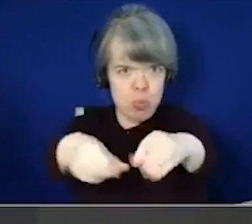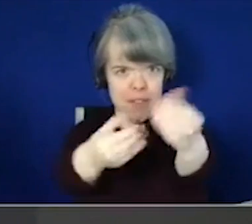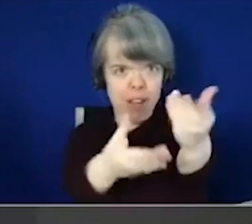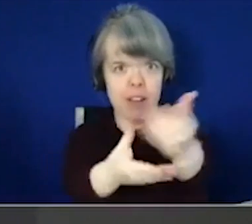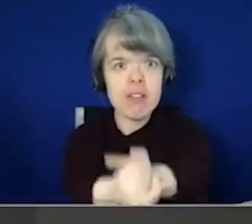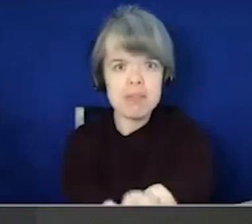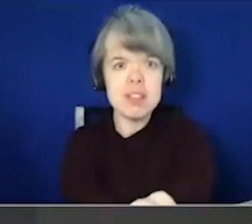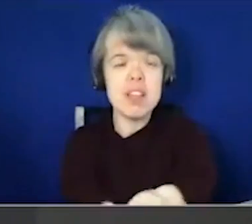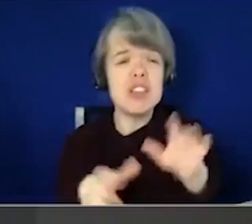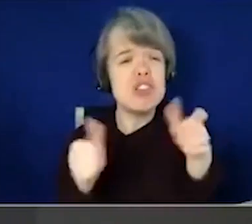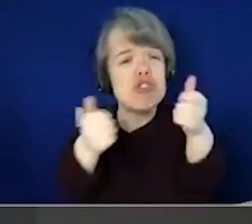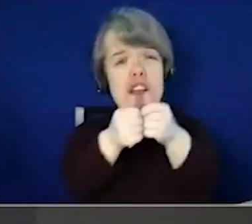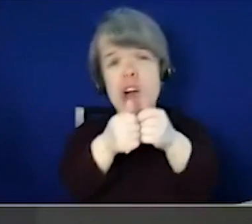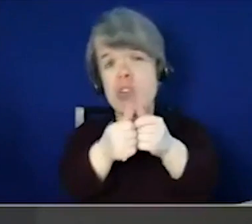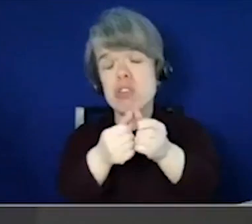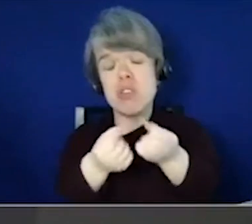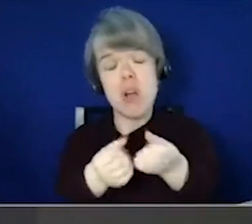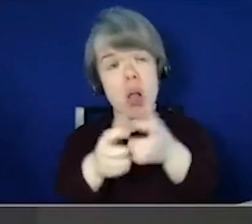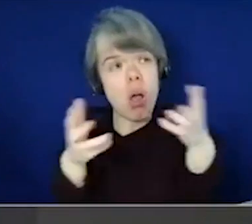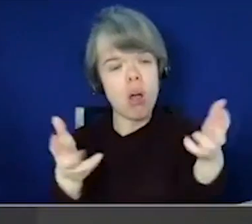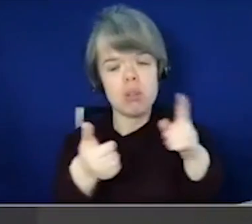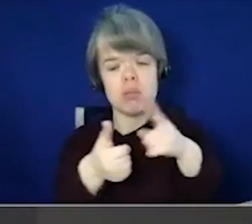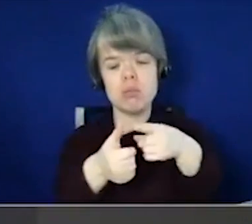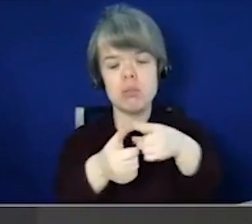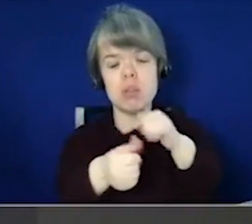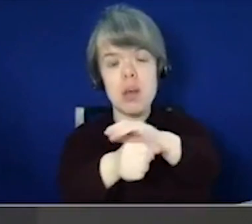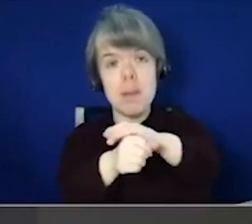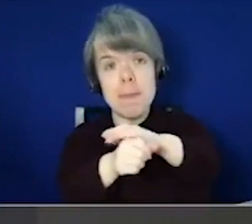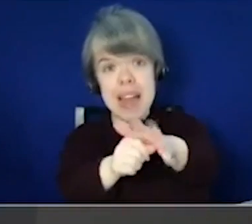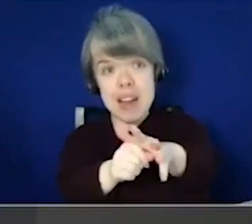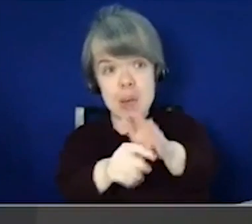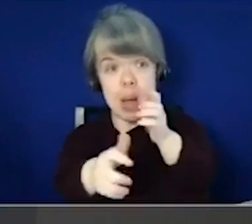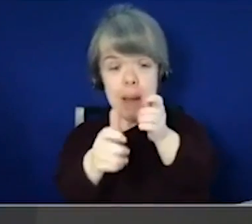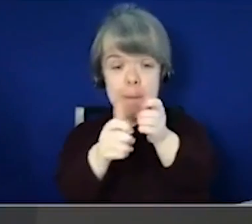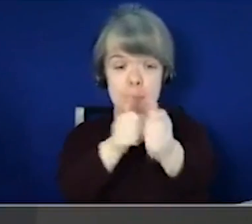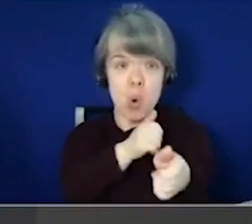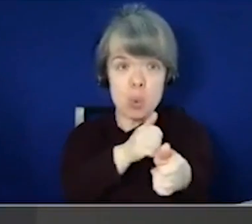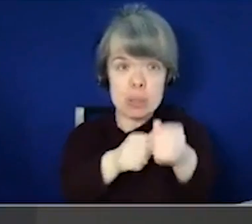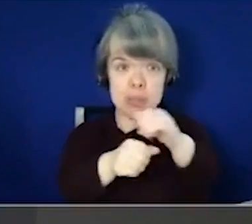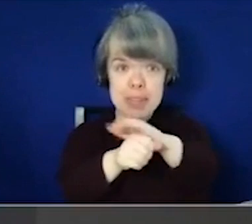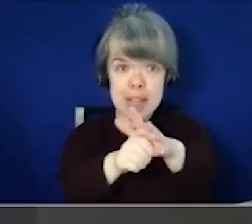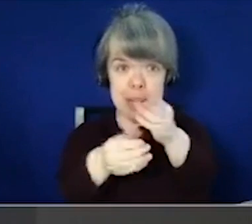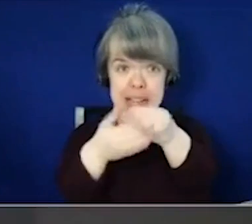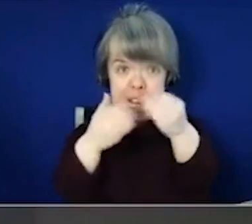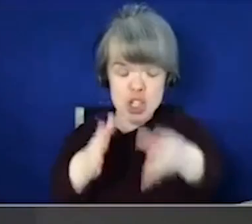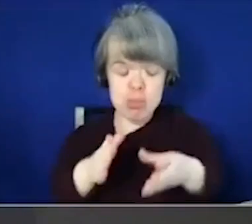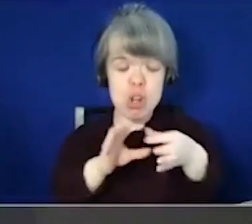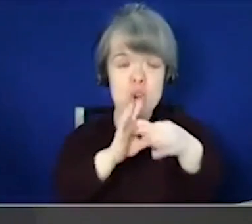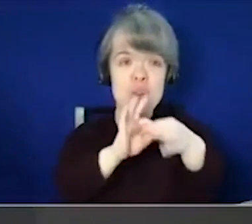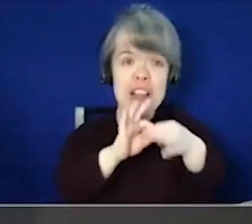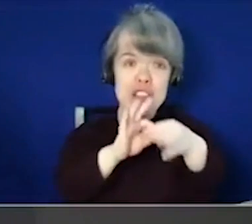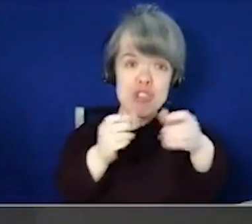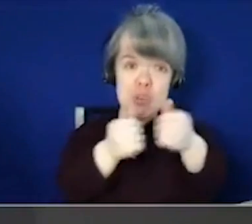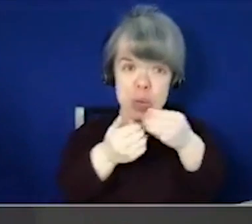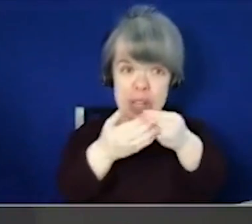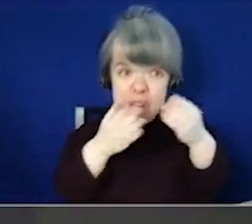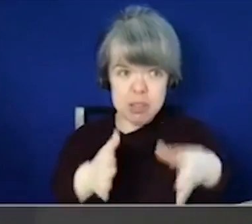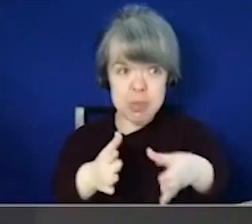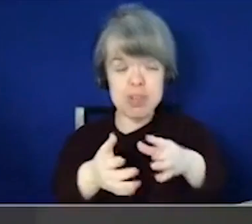country. And it, in many ways, is a fragile time for Starbucks. But when I think back about the history of